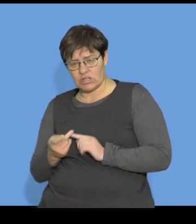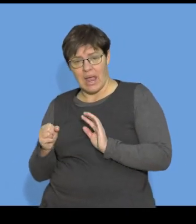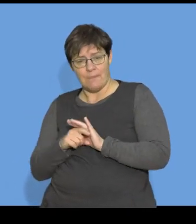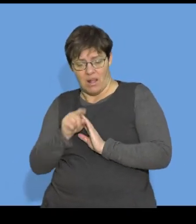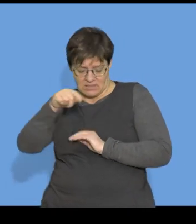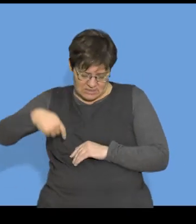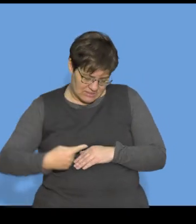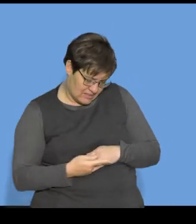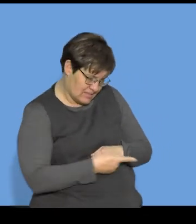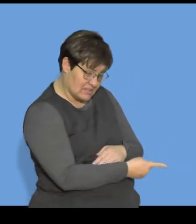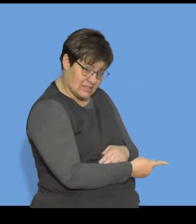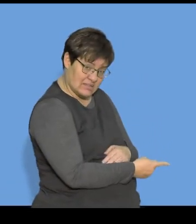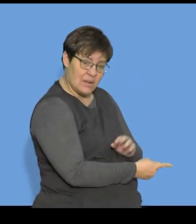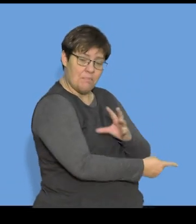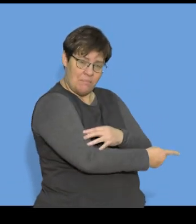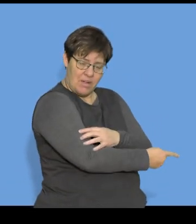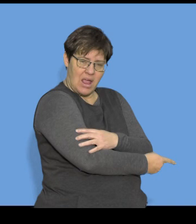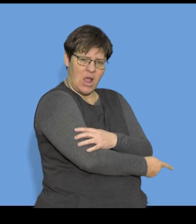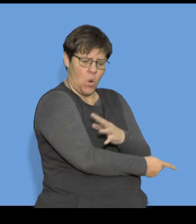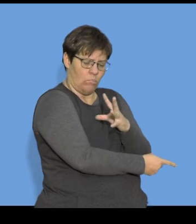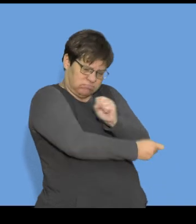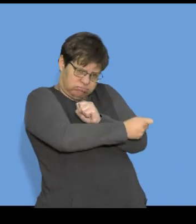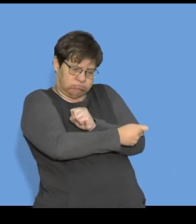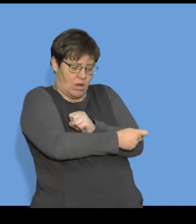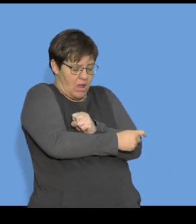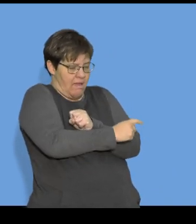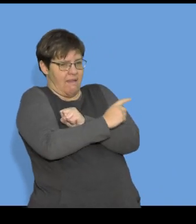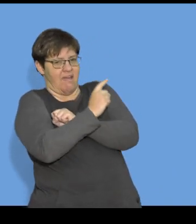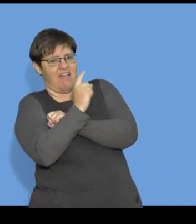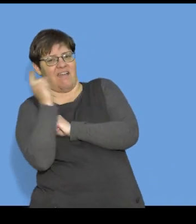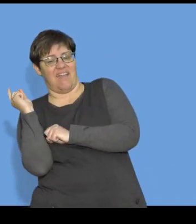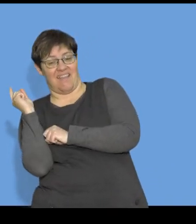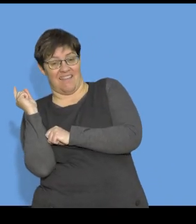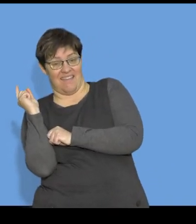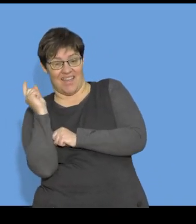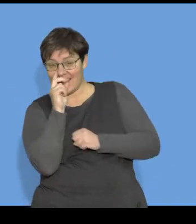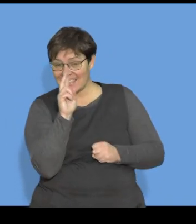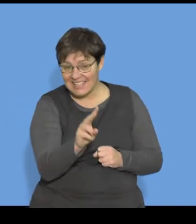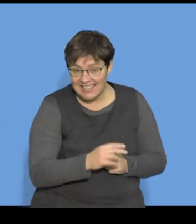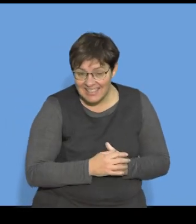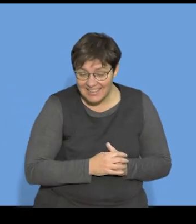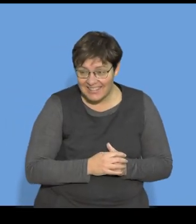here, which is referred to as an effector. So once the impulse gets to the